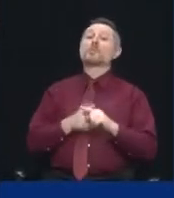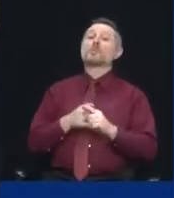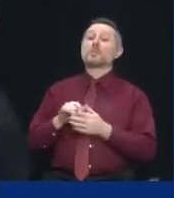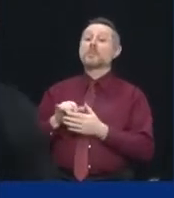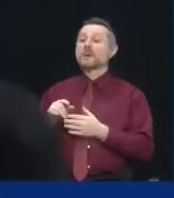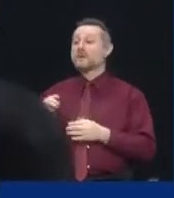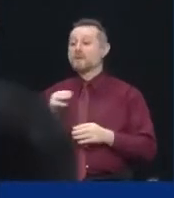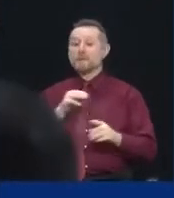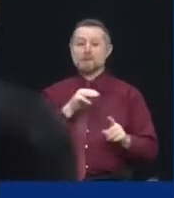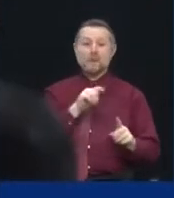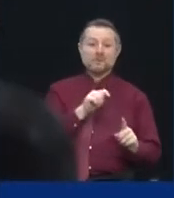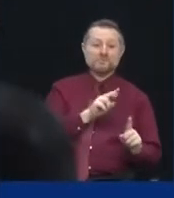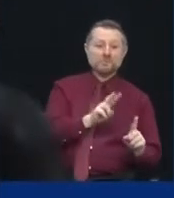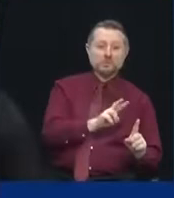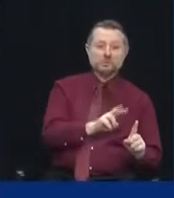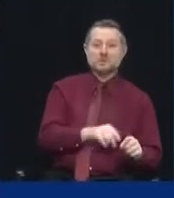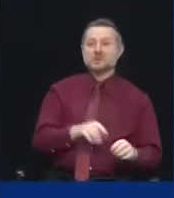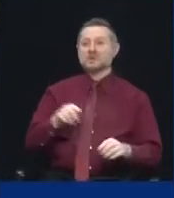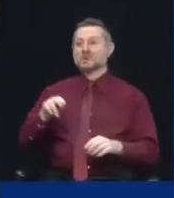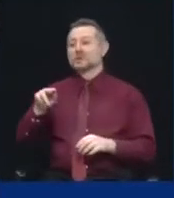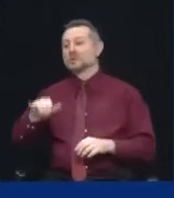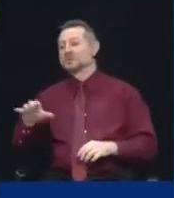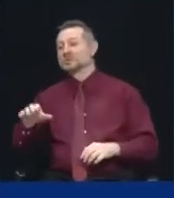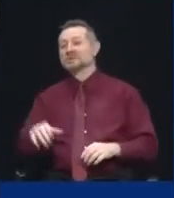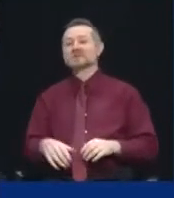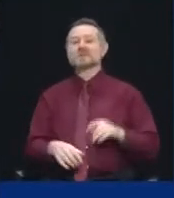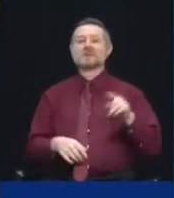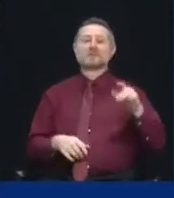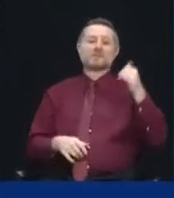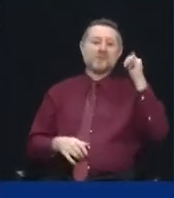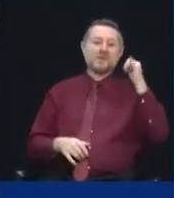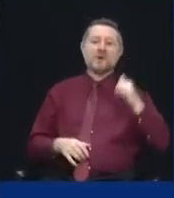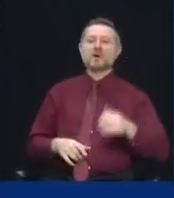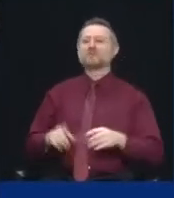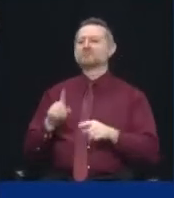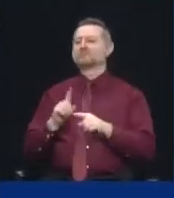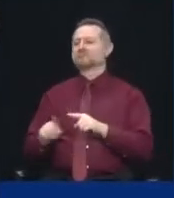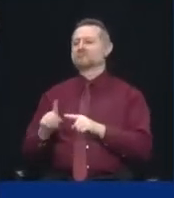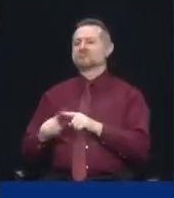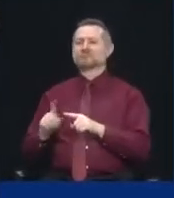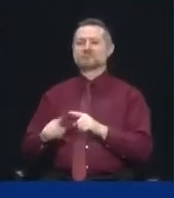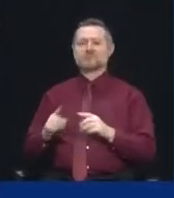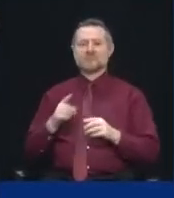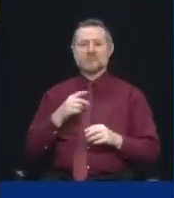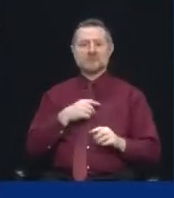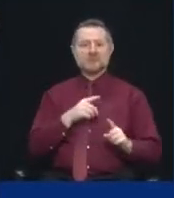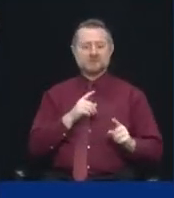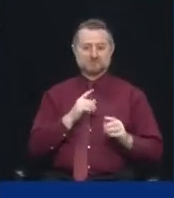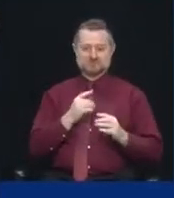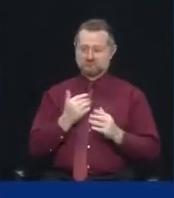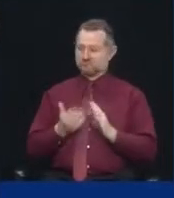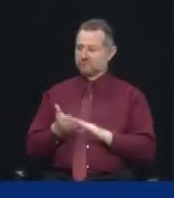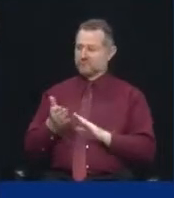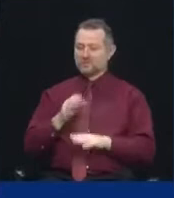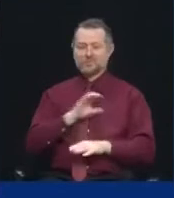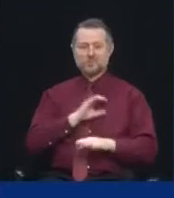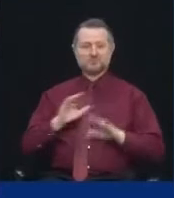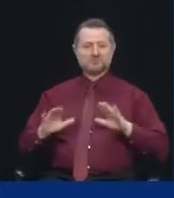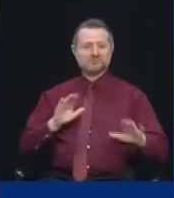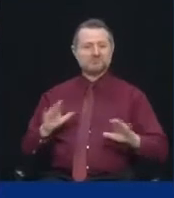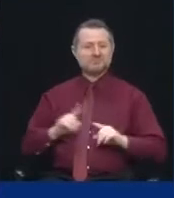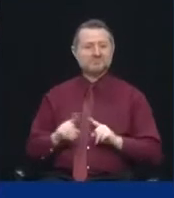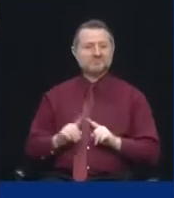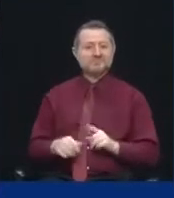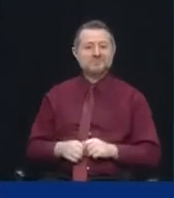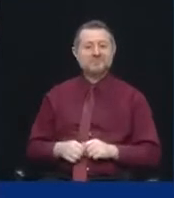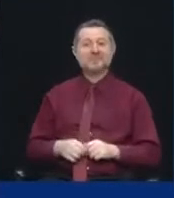than policing in New York City, is different than policing in Buffalo. Let those communities design the public safety reform system